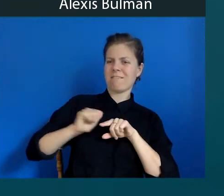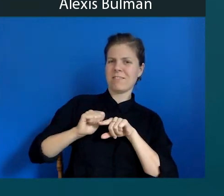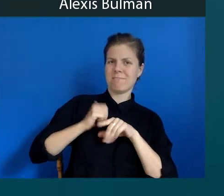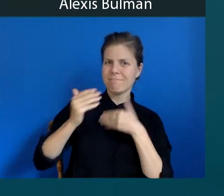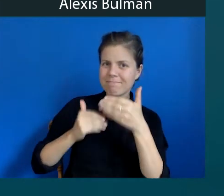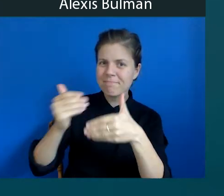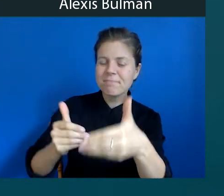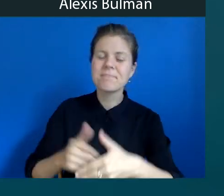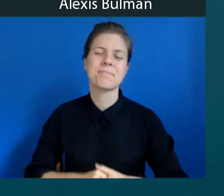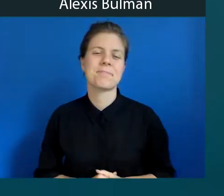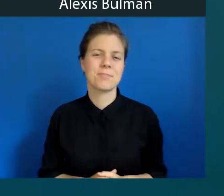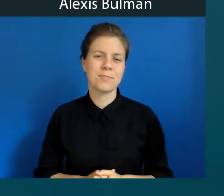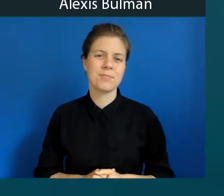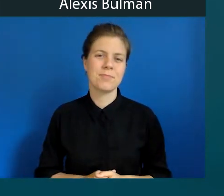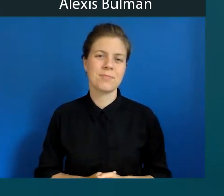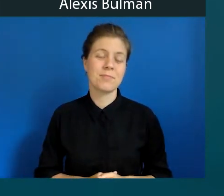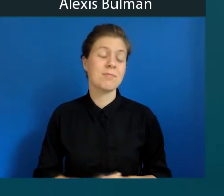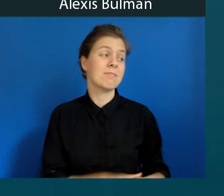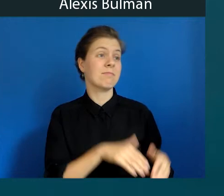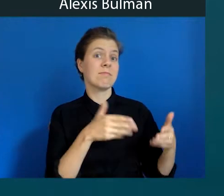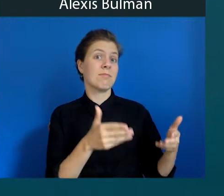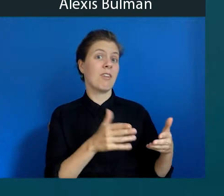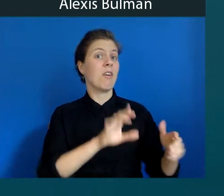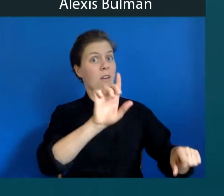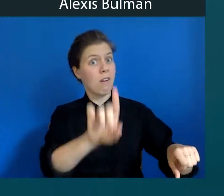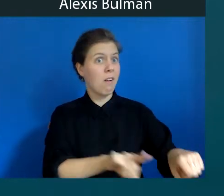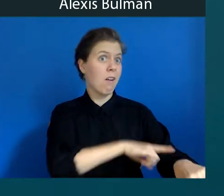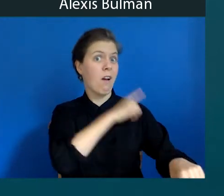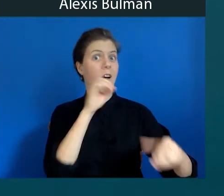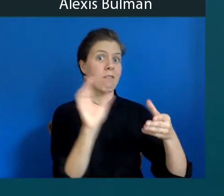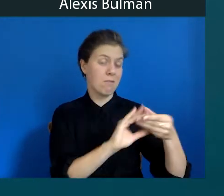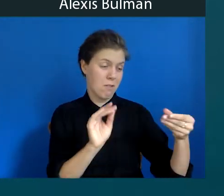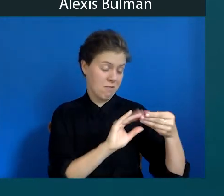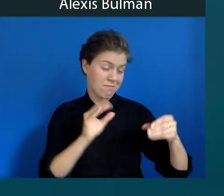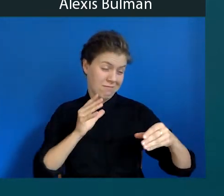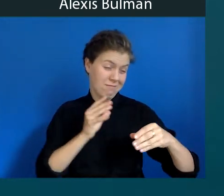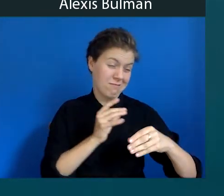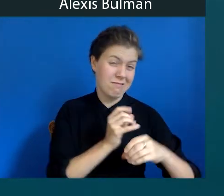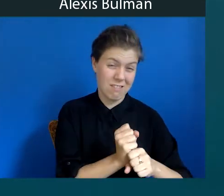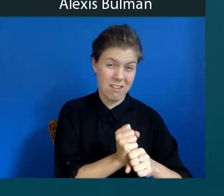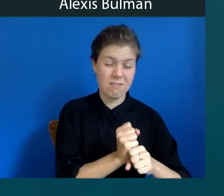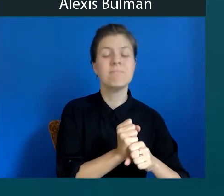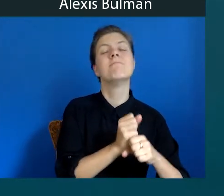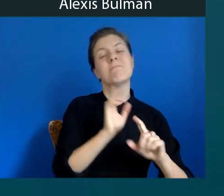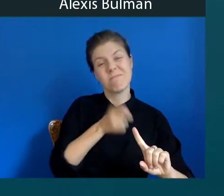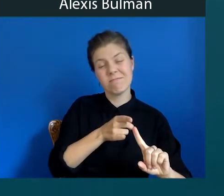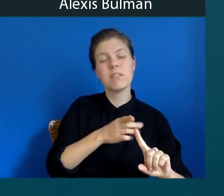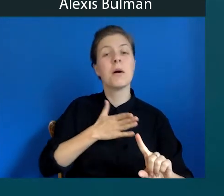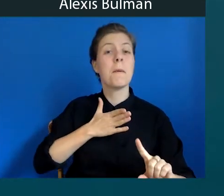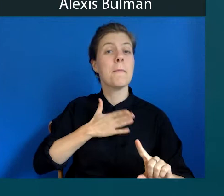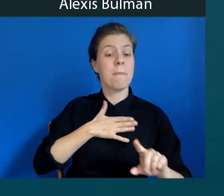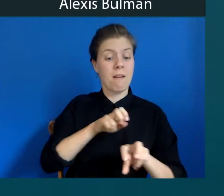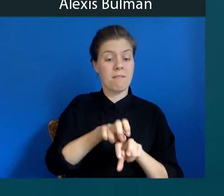So, a very long story made short, I have scoliosis and spinal fusion. And scoliosis, for those who don't